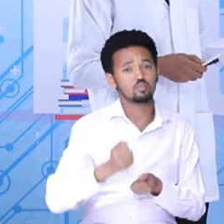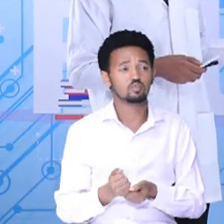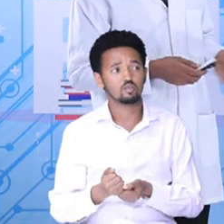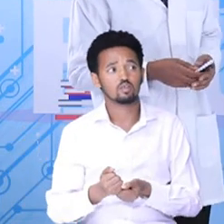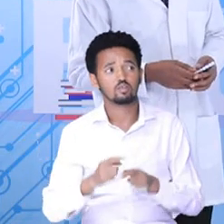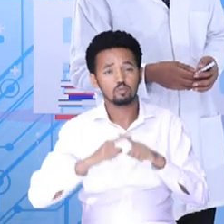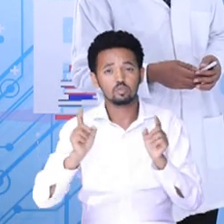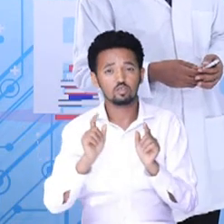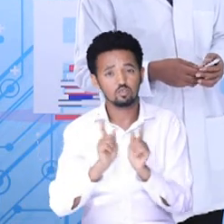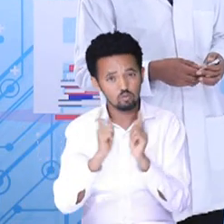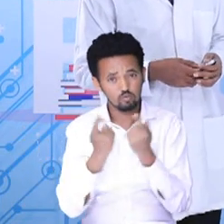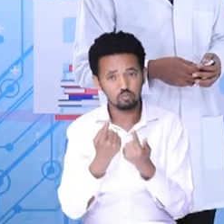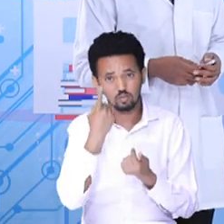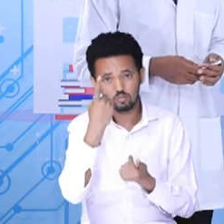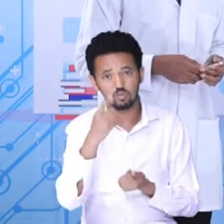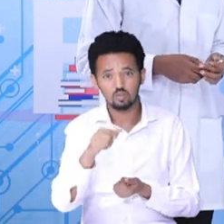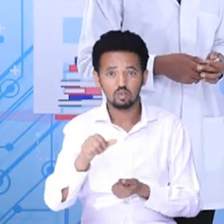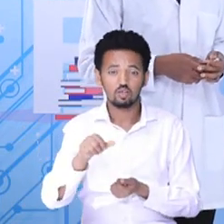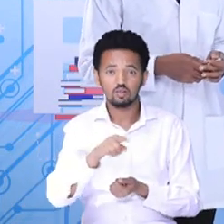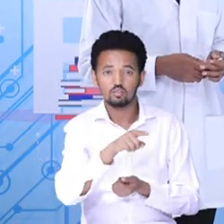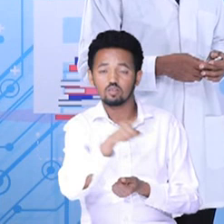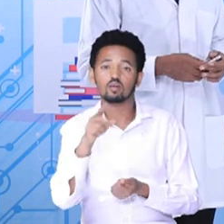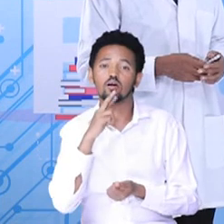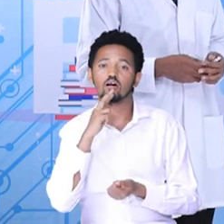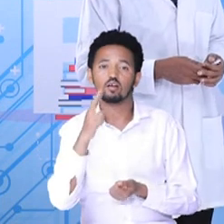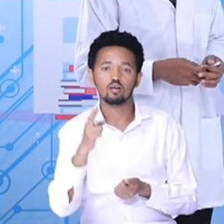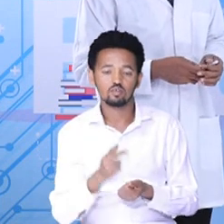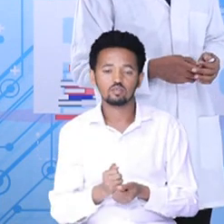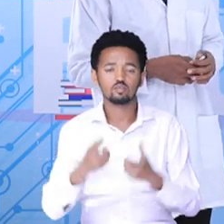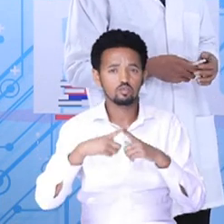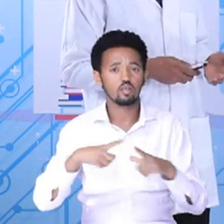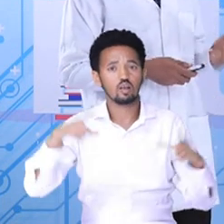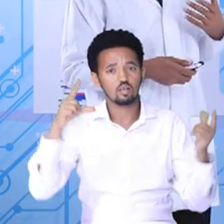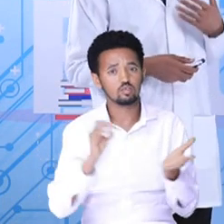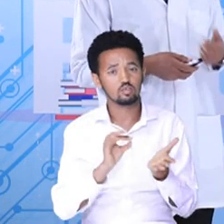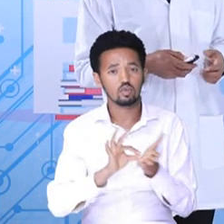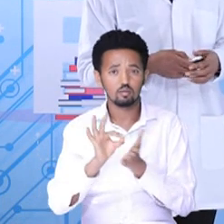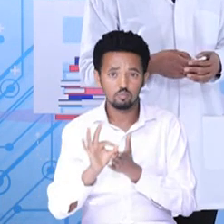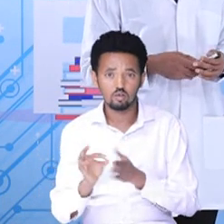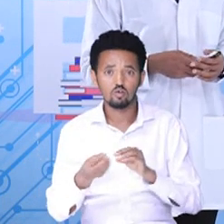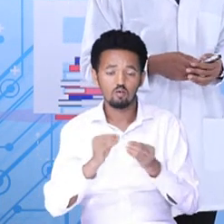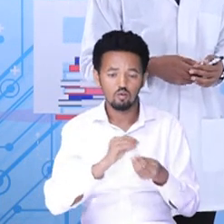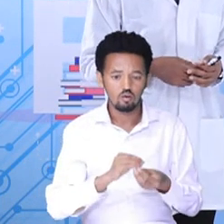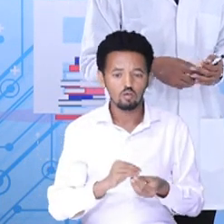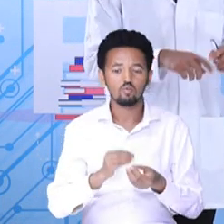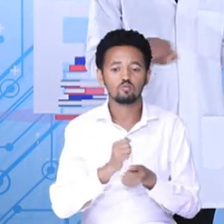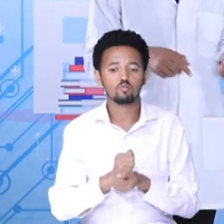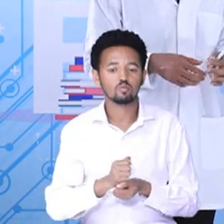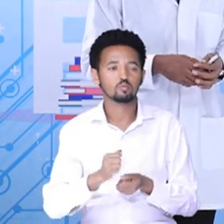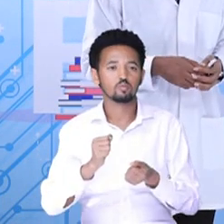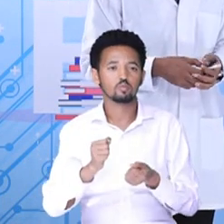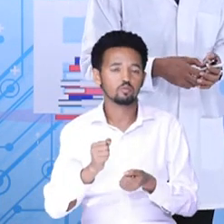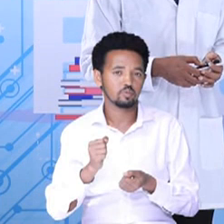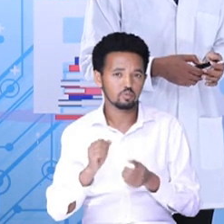But in the grouped one, they are categorized by a large number of homestead or households on